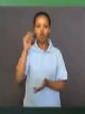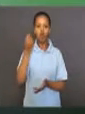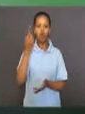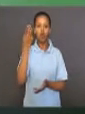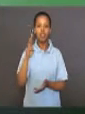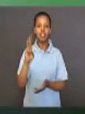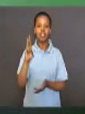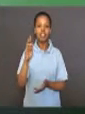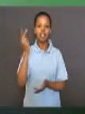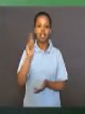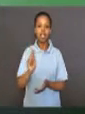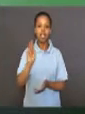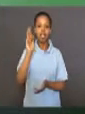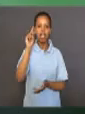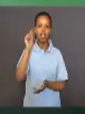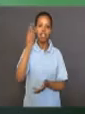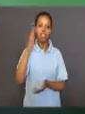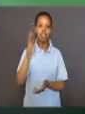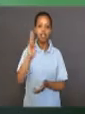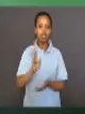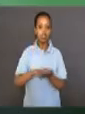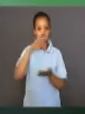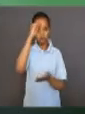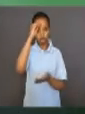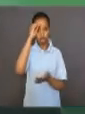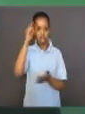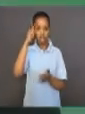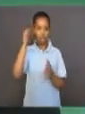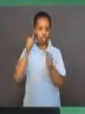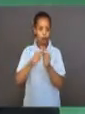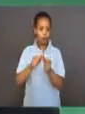before, as I am sure you recall.